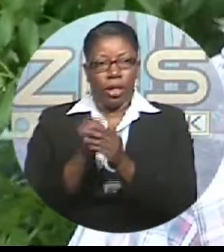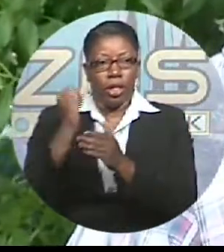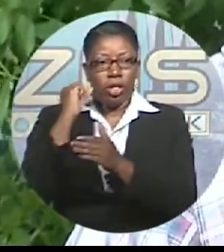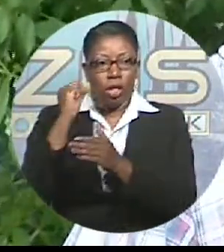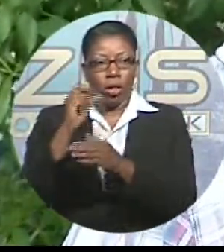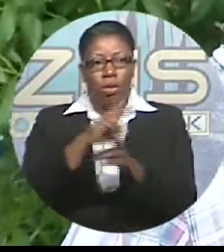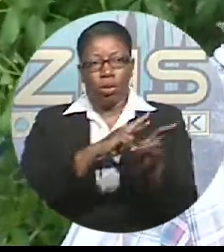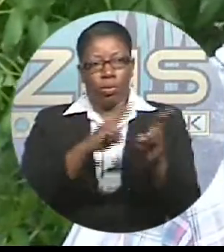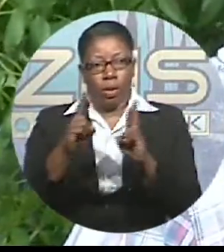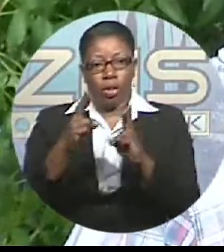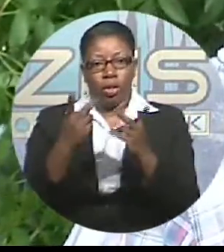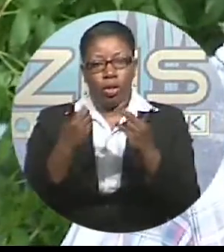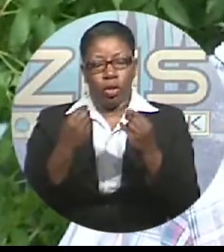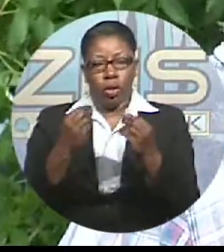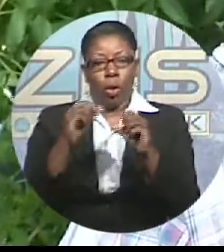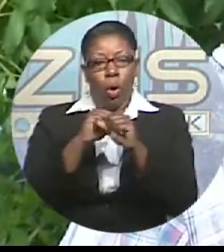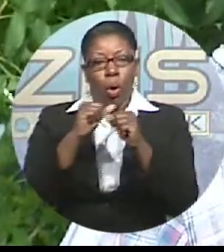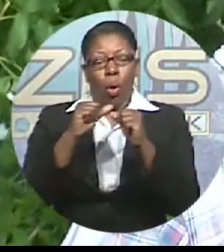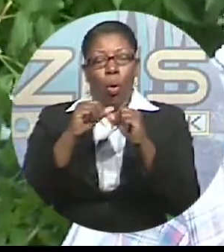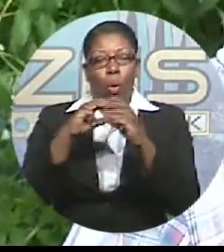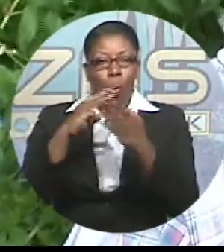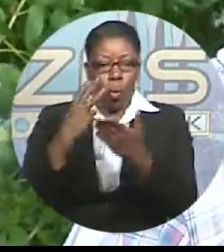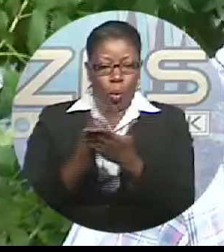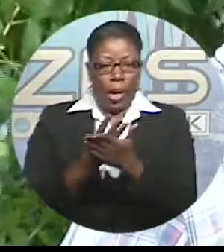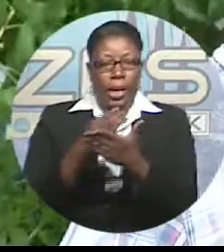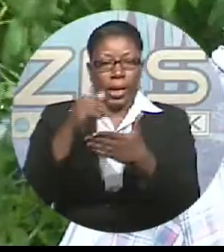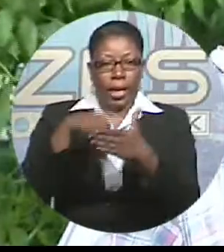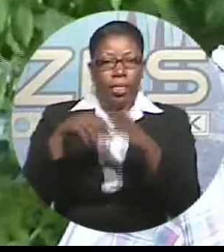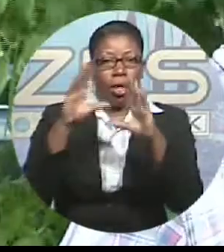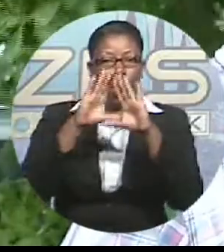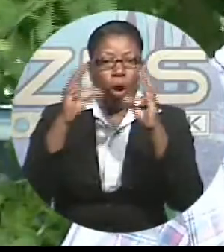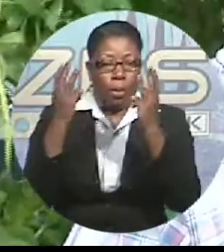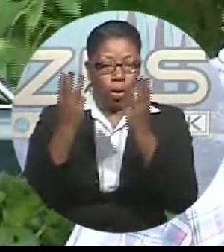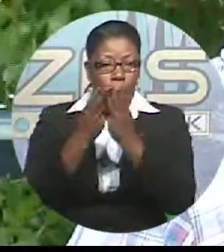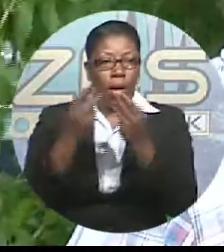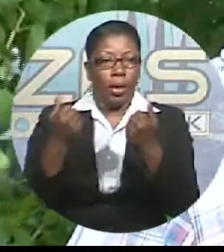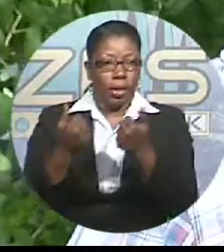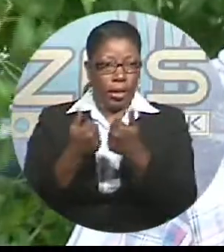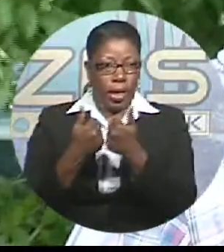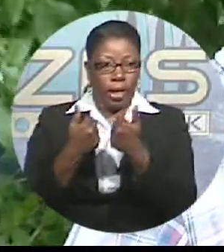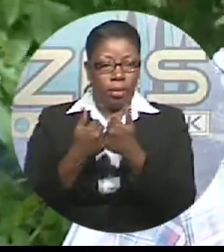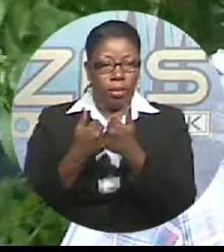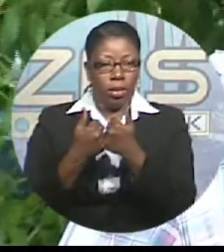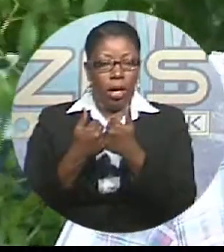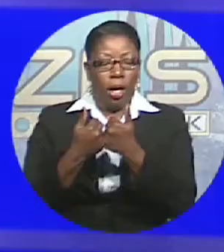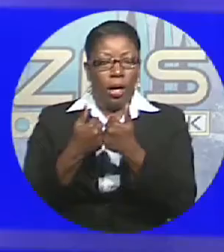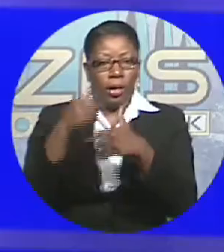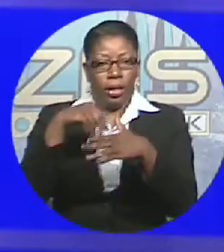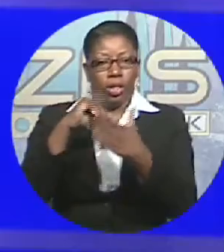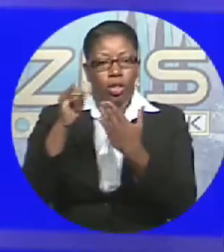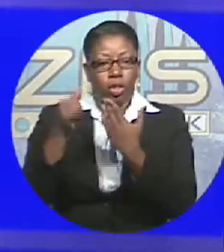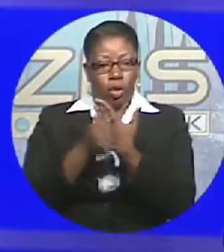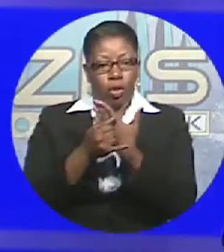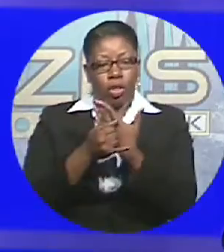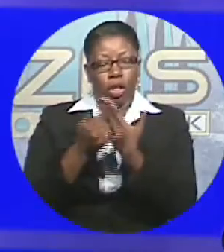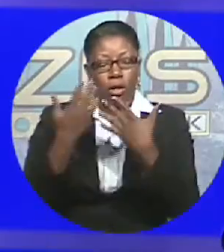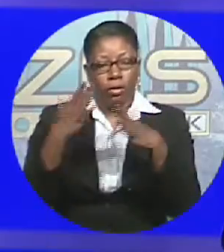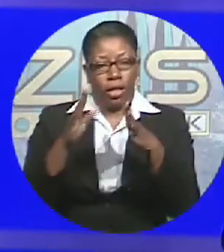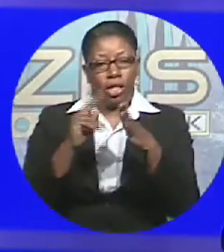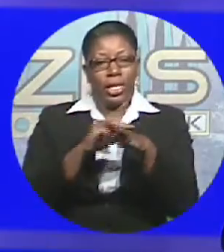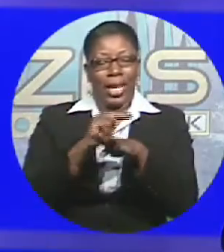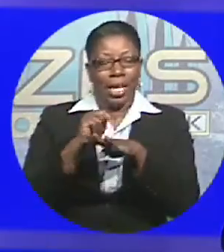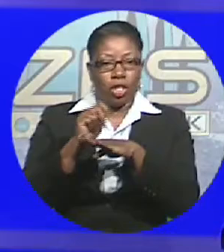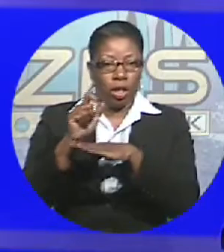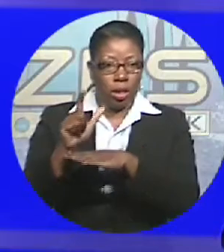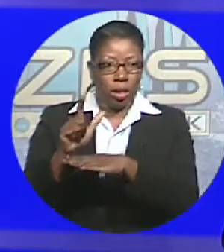well poised to do well at the Commonwealth Games and CIC Games this year. And she will be home in June to compete at nationals also. Festivities